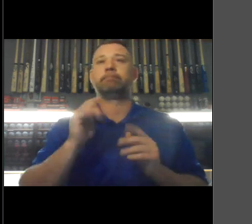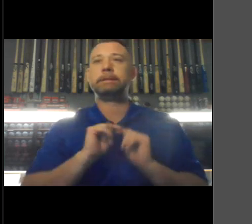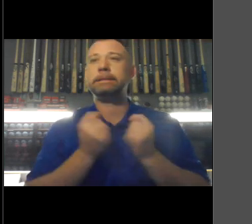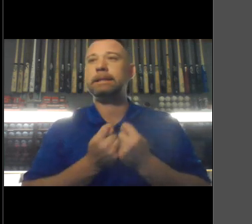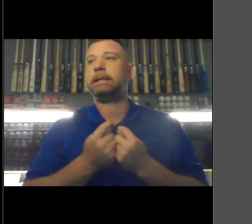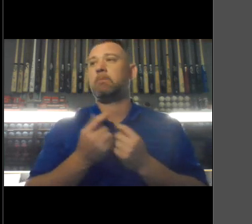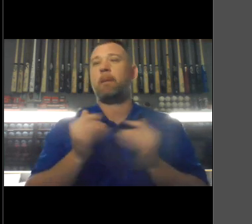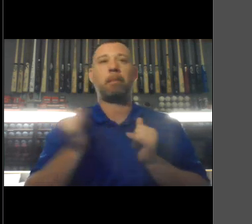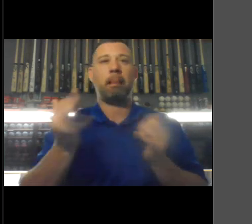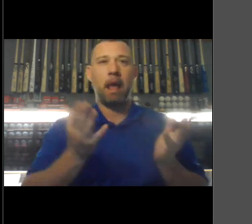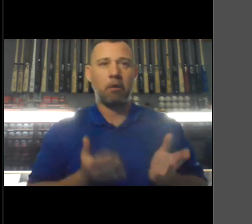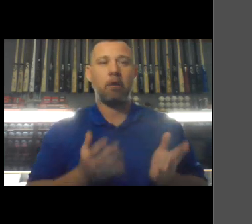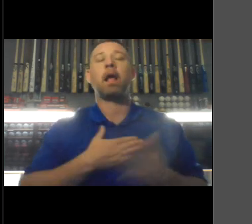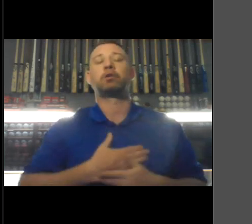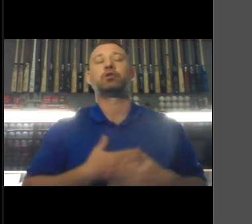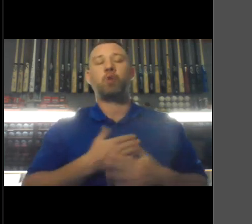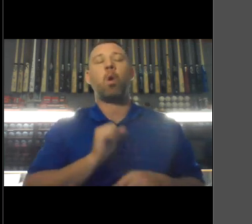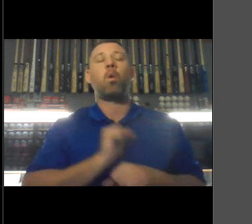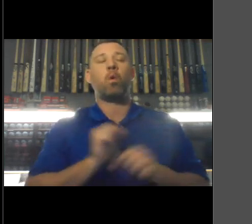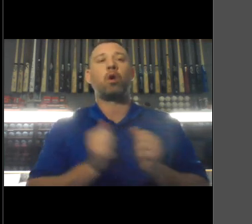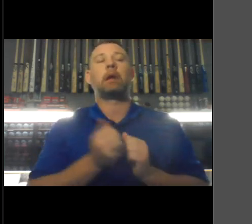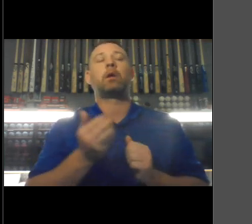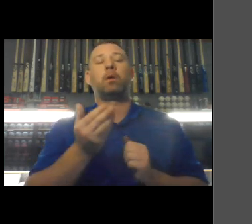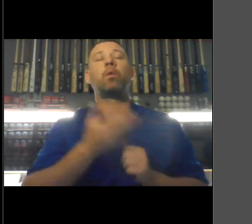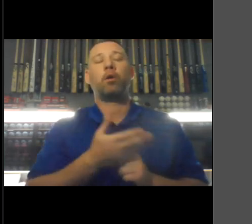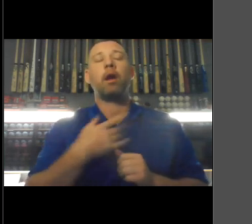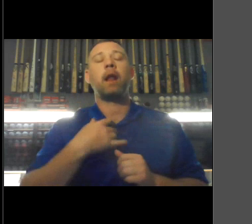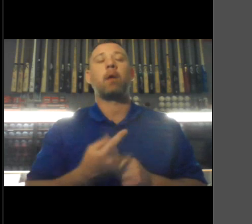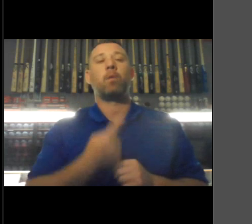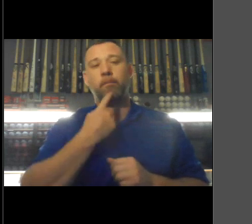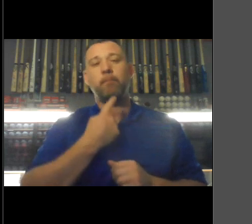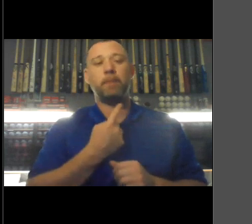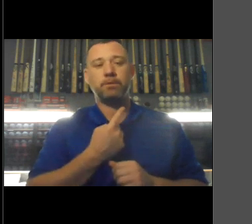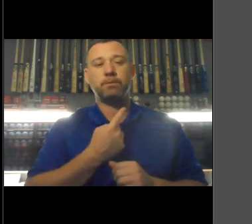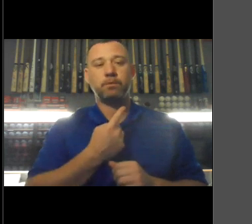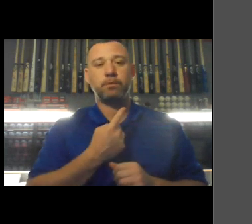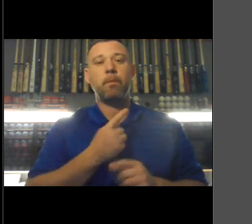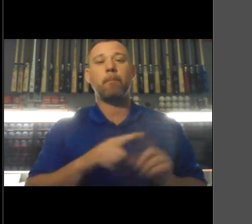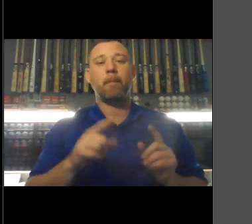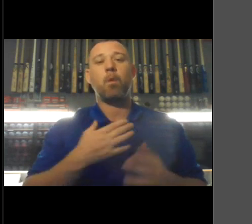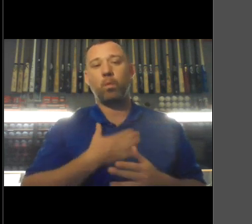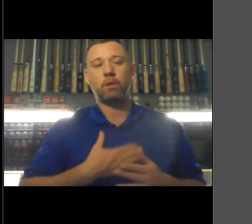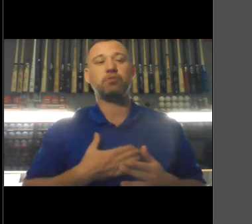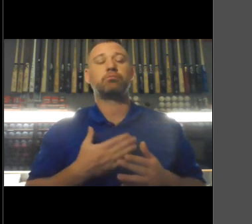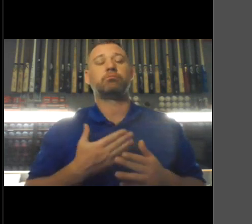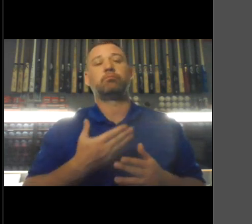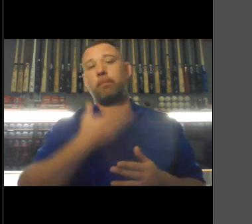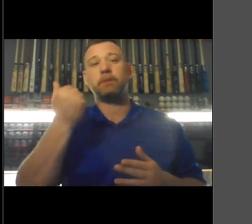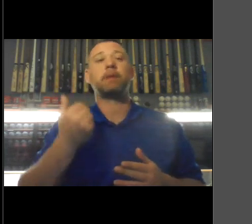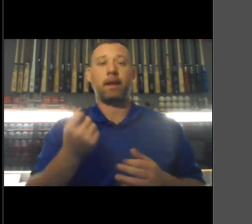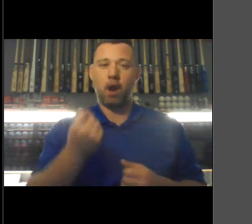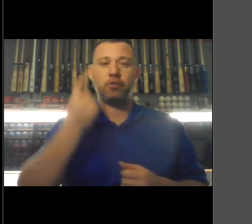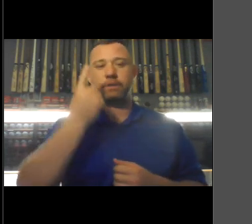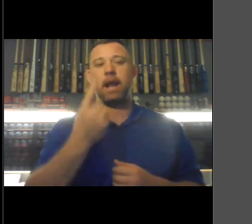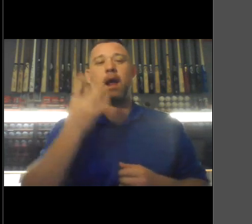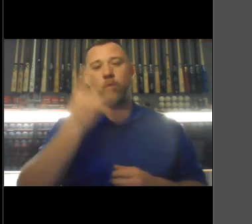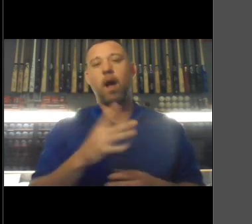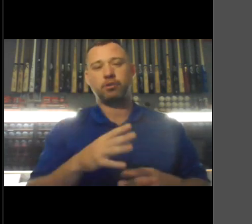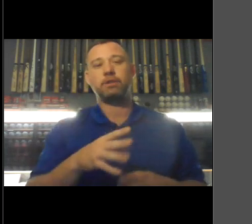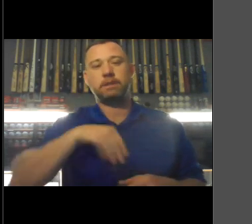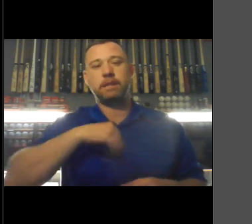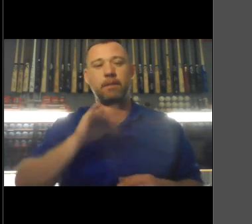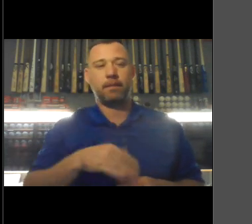I've really enjoyed working with her. I will definitely miss her, but we wish her the best and totally understand why she is taking this